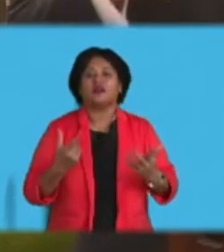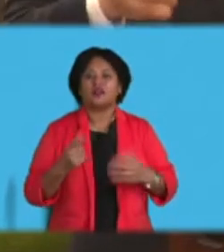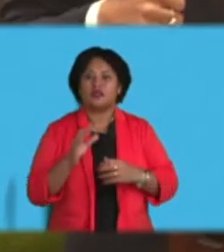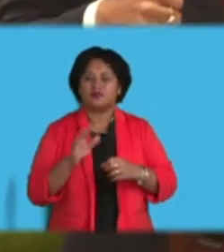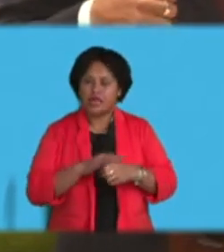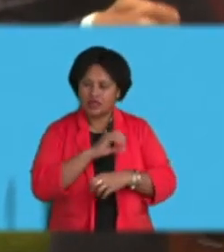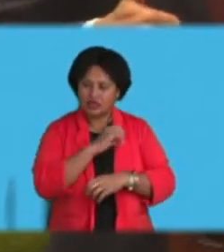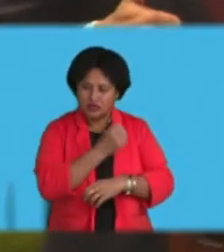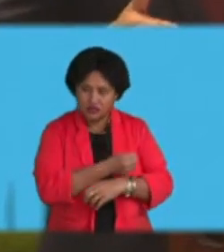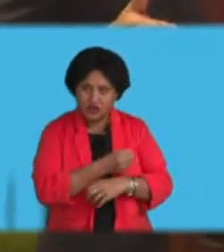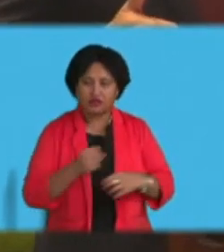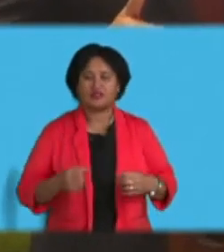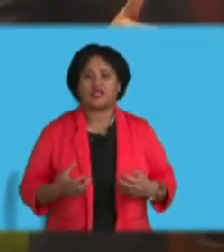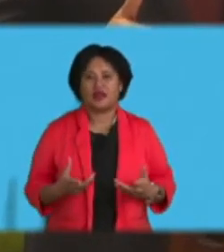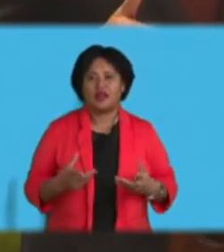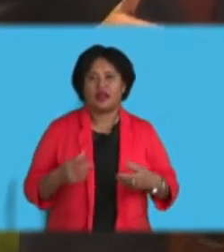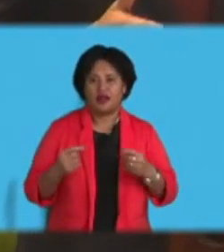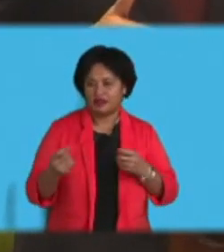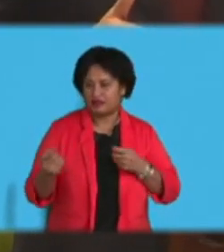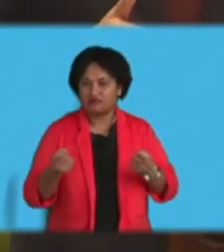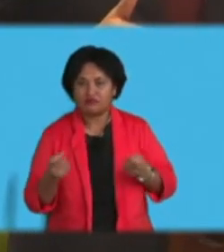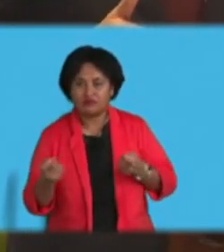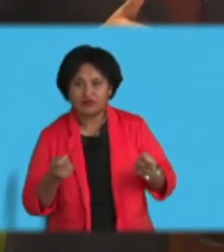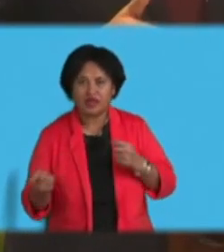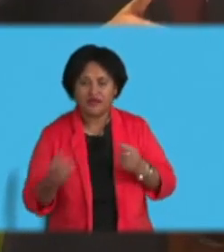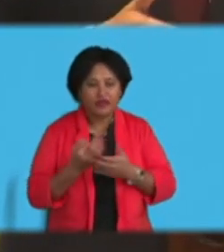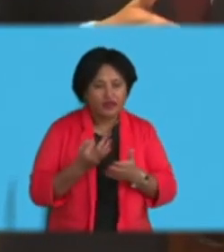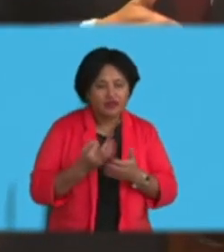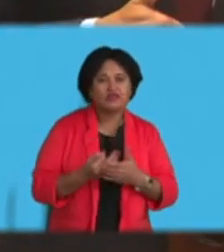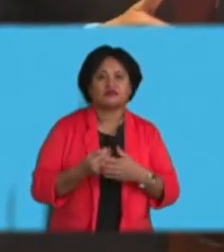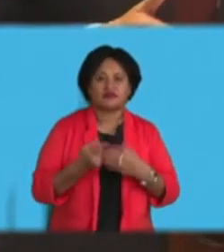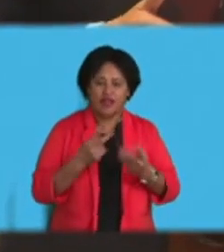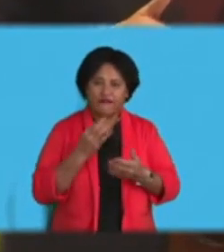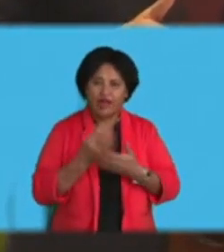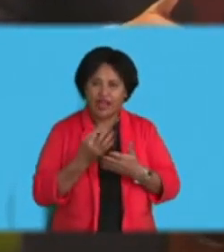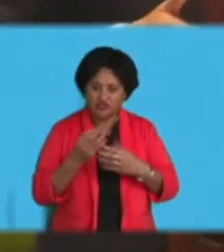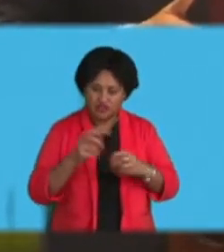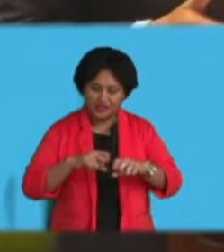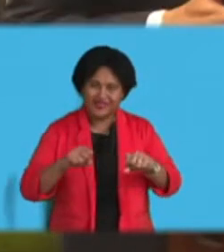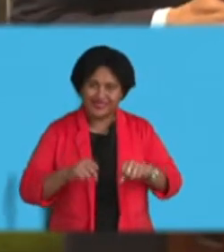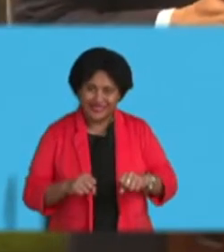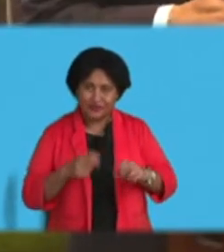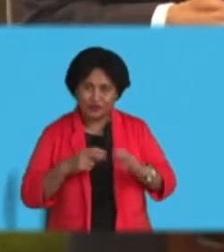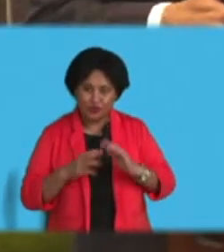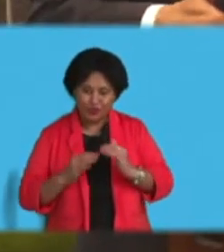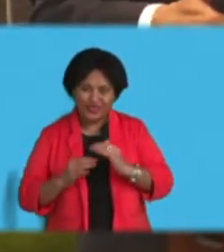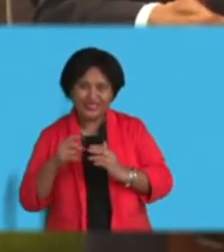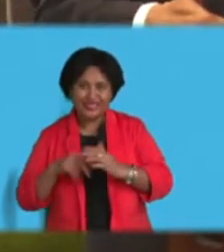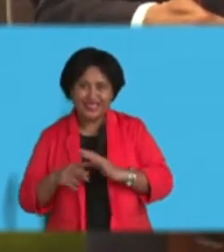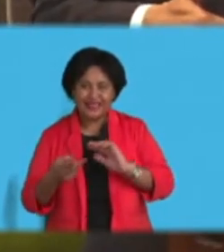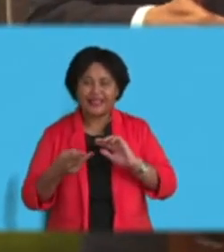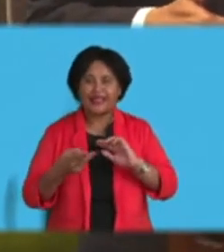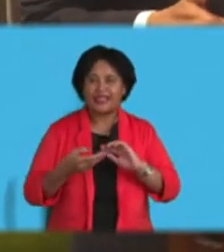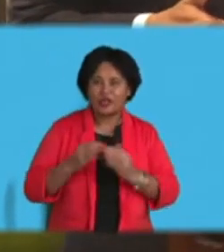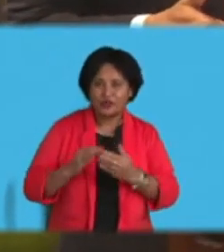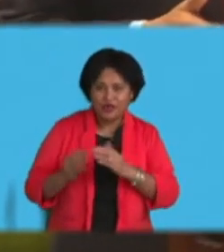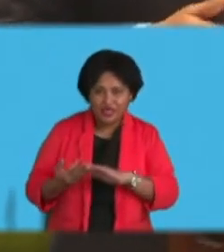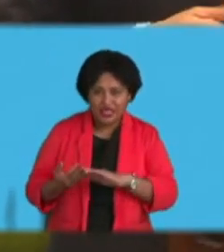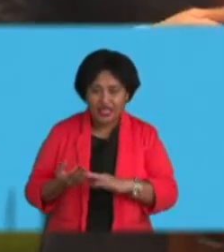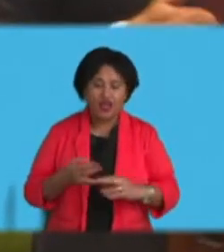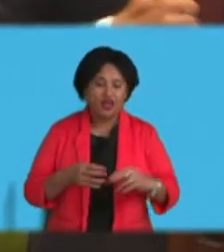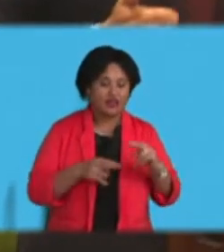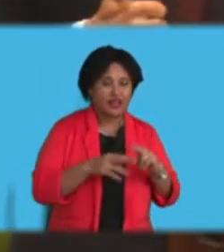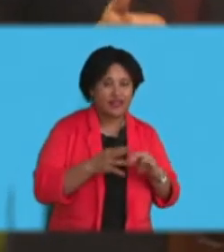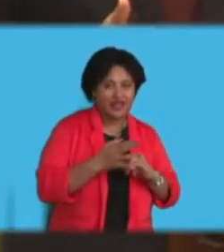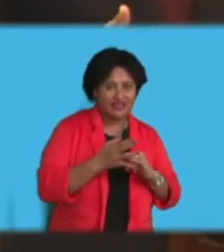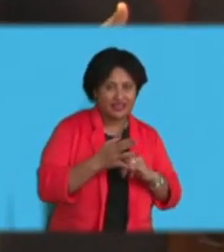in the financial sector stability issues by establishing the Financial System Stability Committee, or FSSR, between the Ministry of Economy